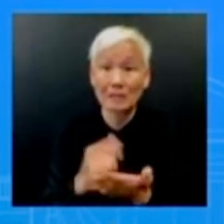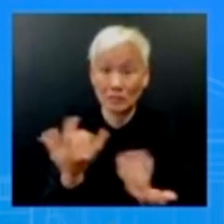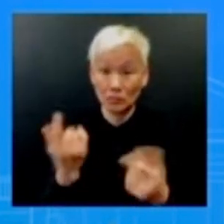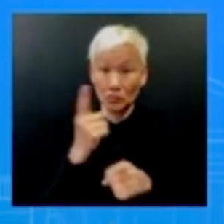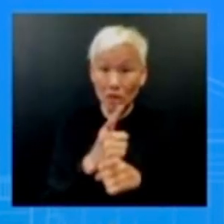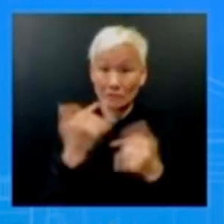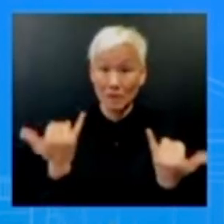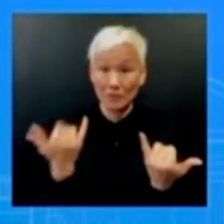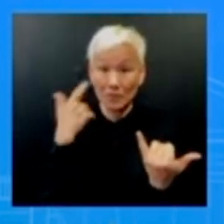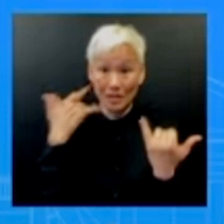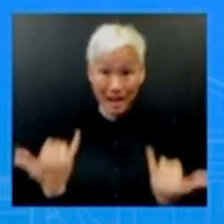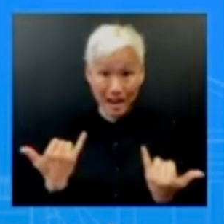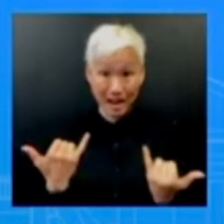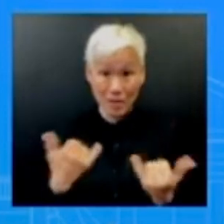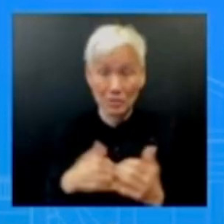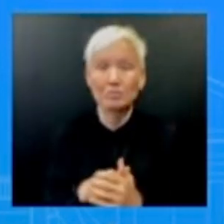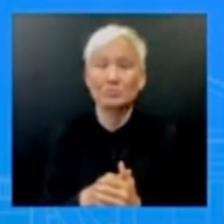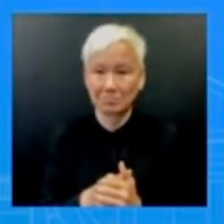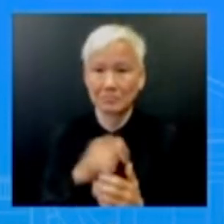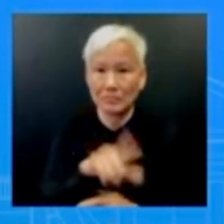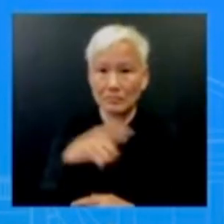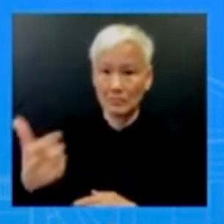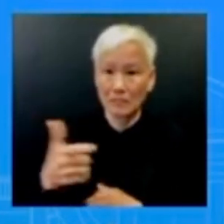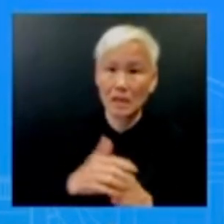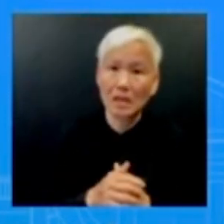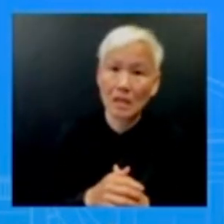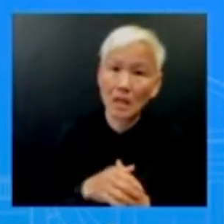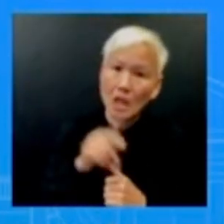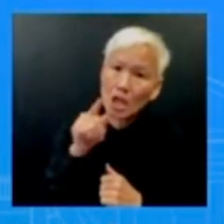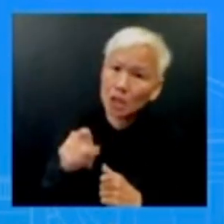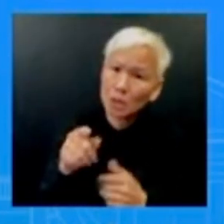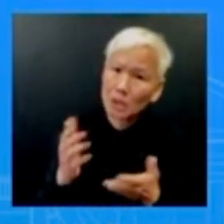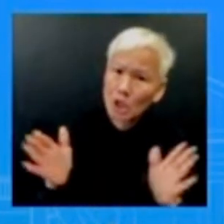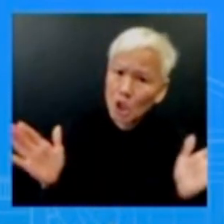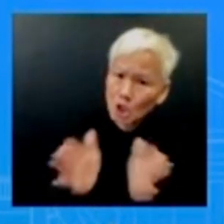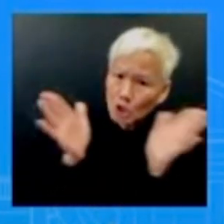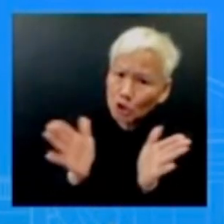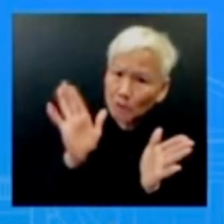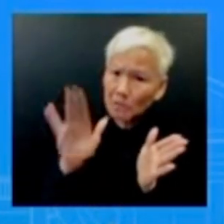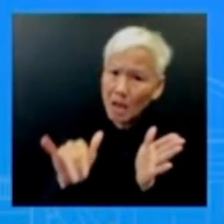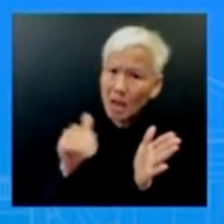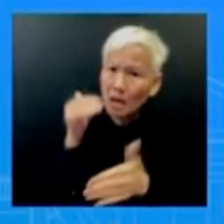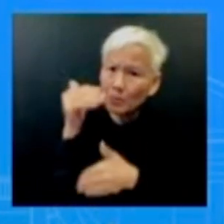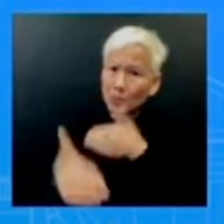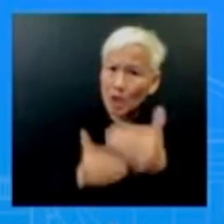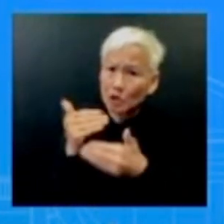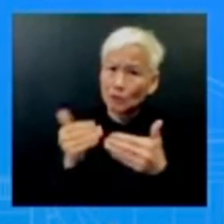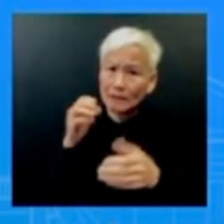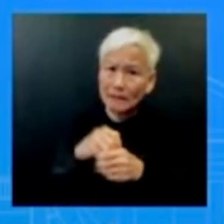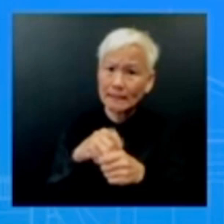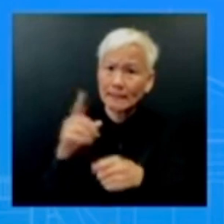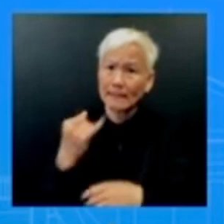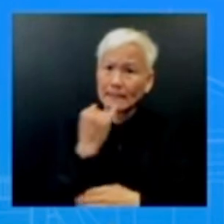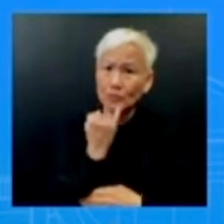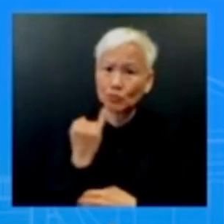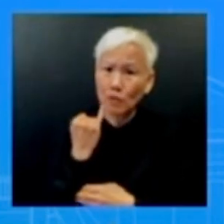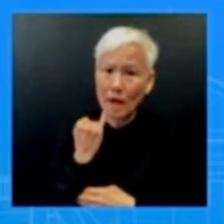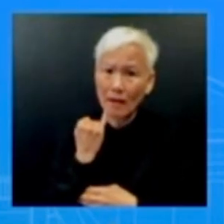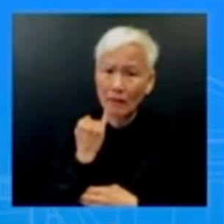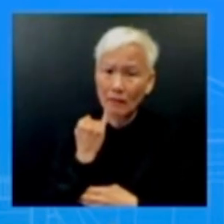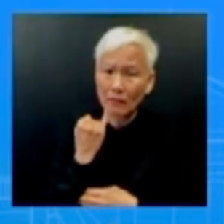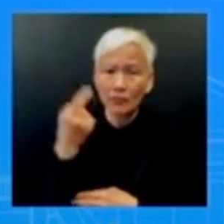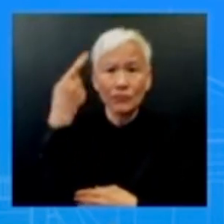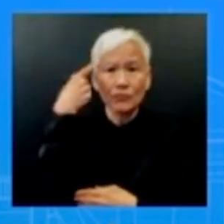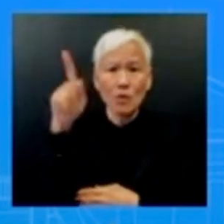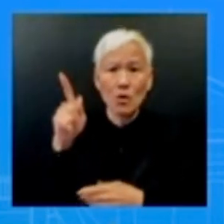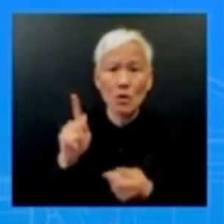Admiral, are you encouraged by progress or seeming progress in Israel on the judicial reforms. It seems that Prime